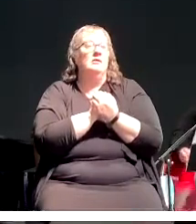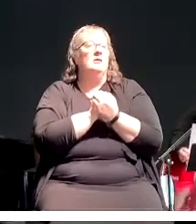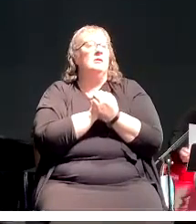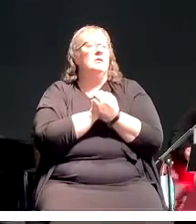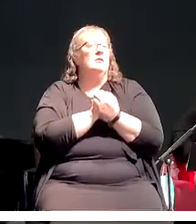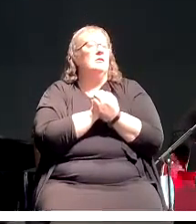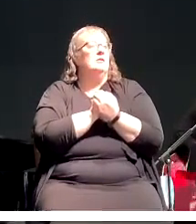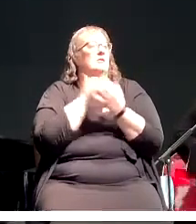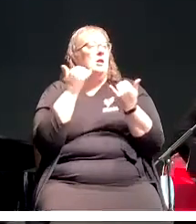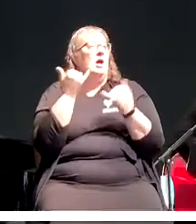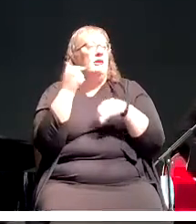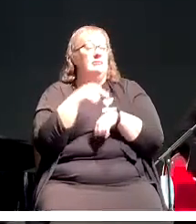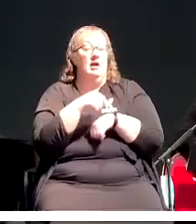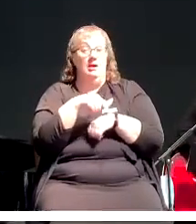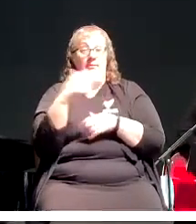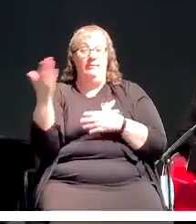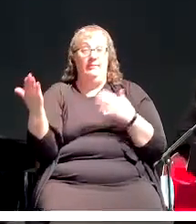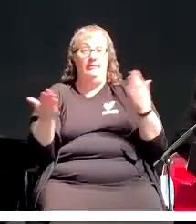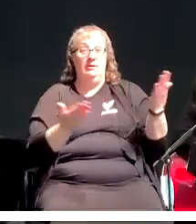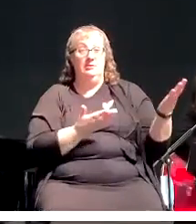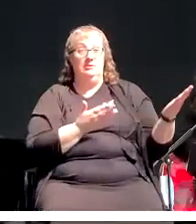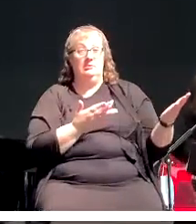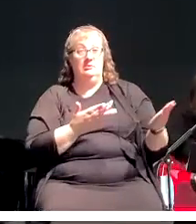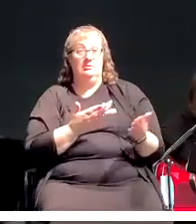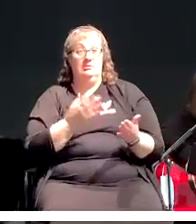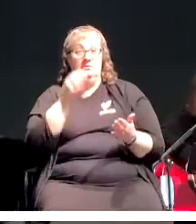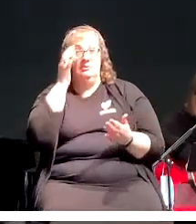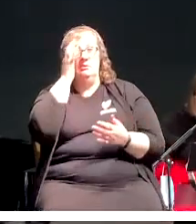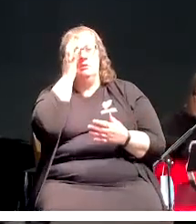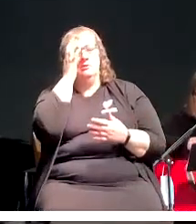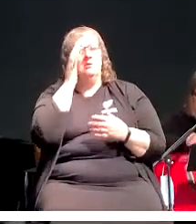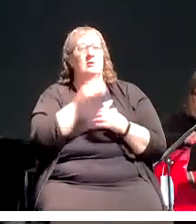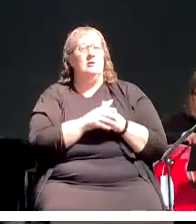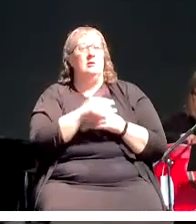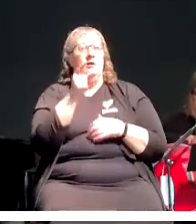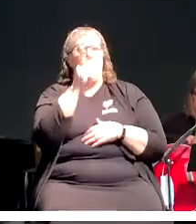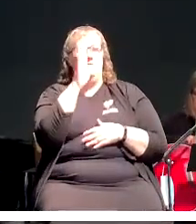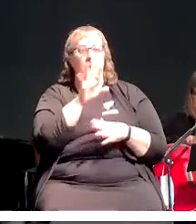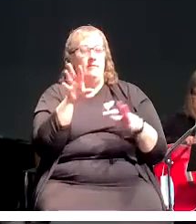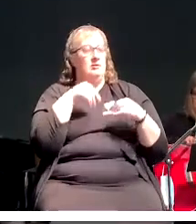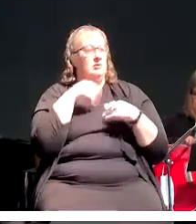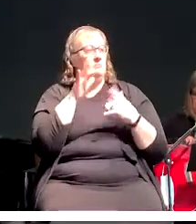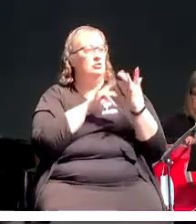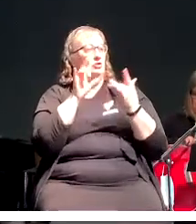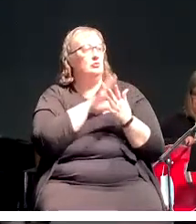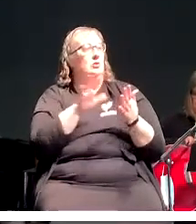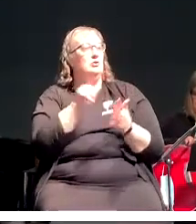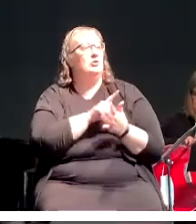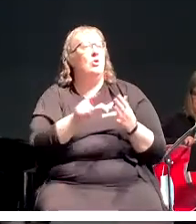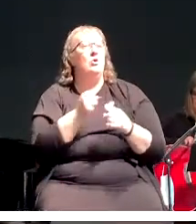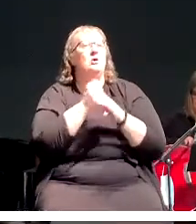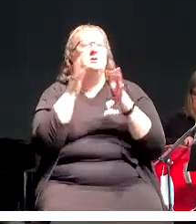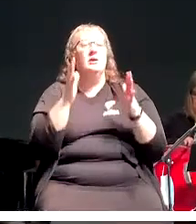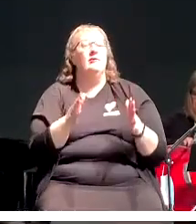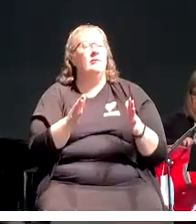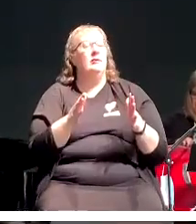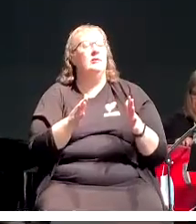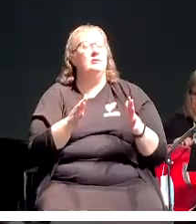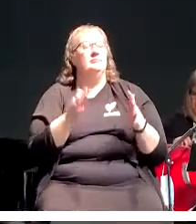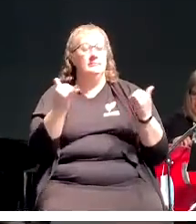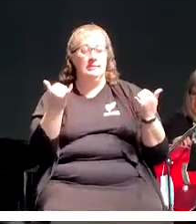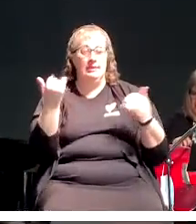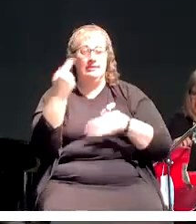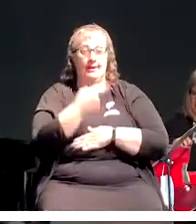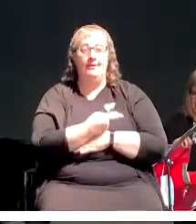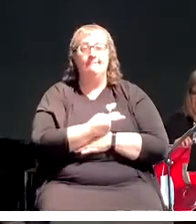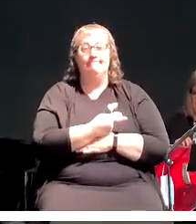We'll now have a time of invitation that if you've never accepted Jesus Christ as your Lord and Savior, today's the